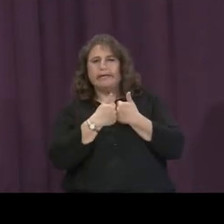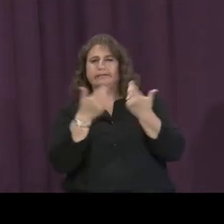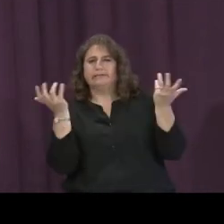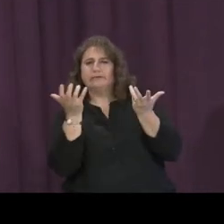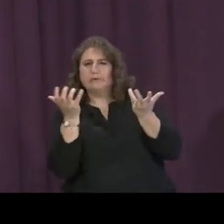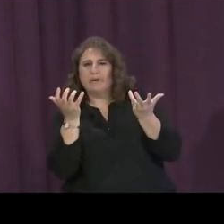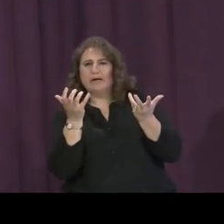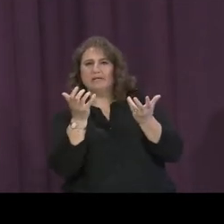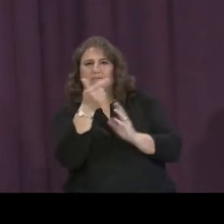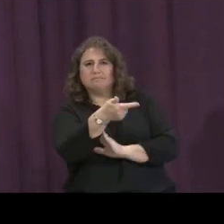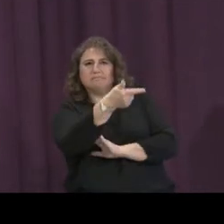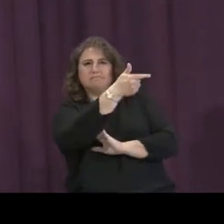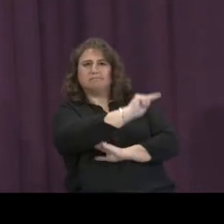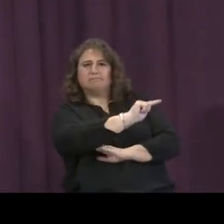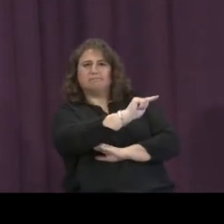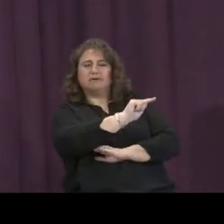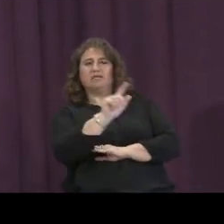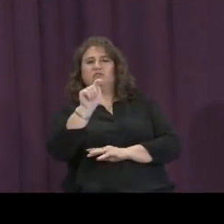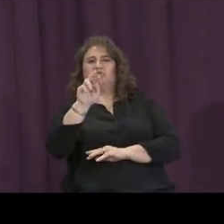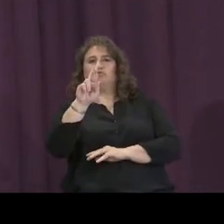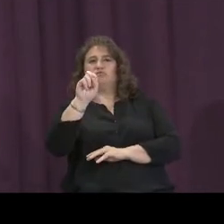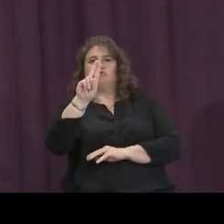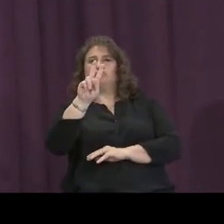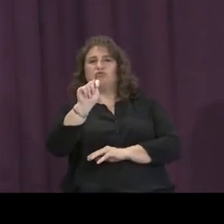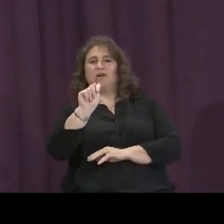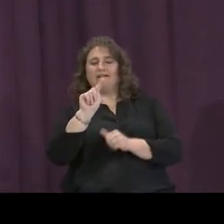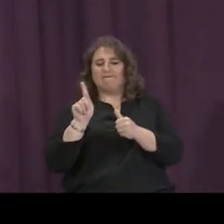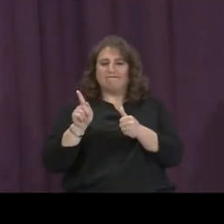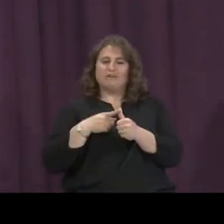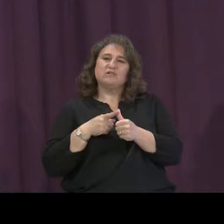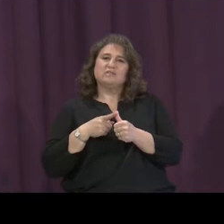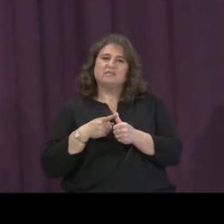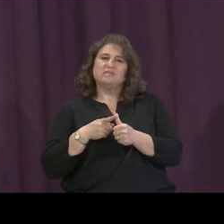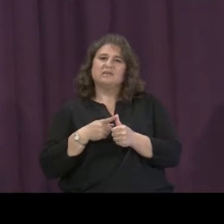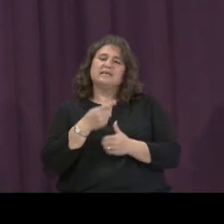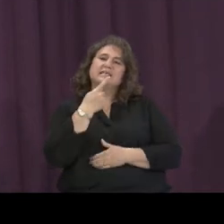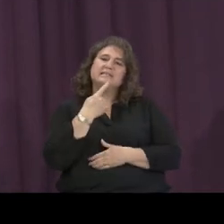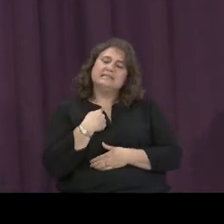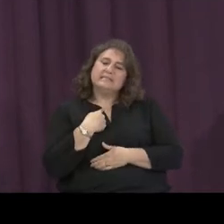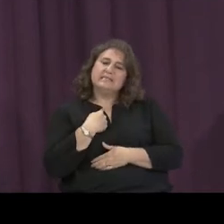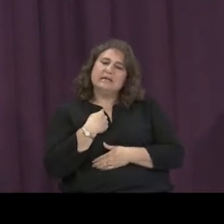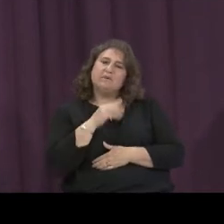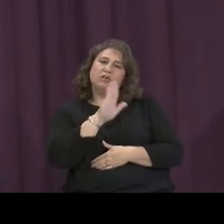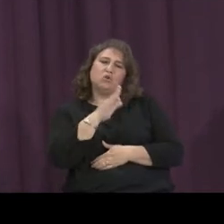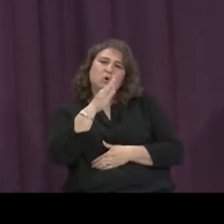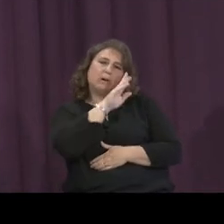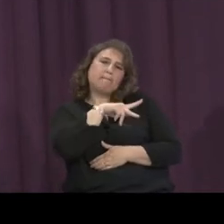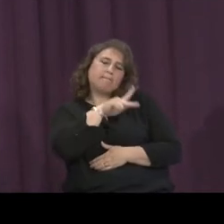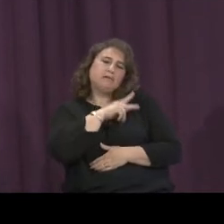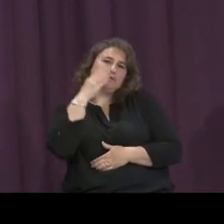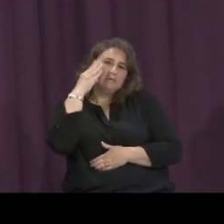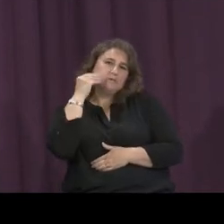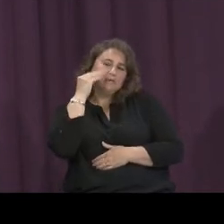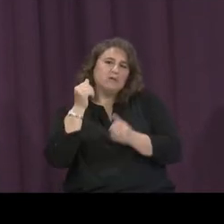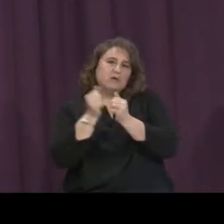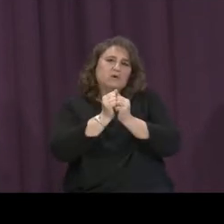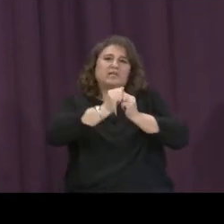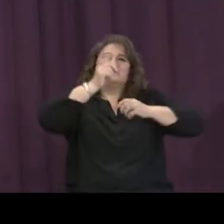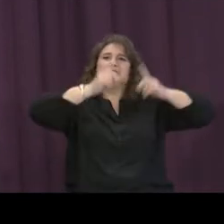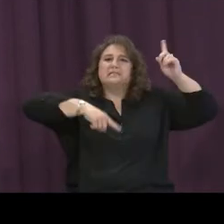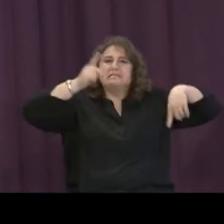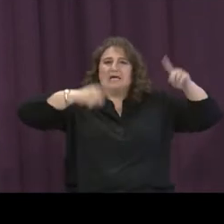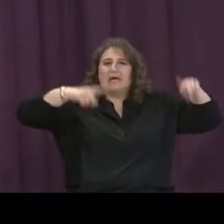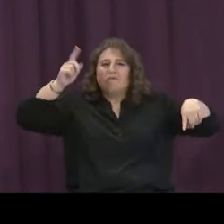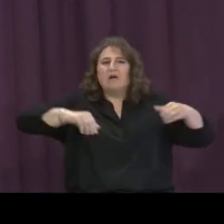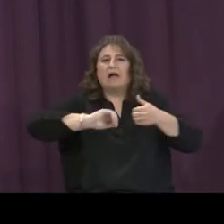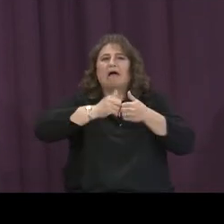I'm going to turn to our team. And Ms. Trent, I'm turning to you first. Okay. What are some personal experiences that you've had with diversity? How has